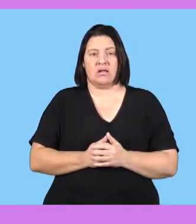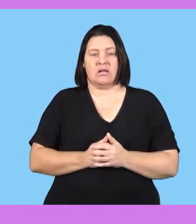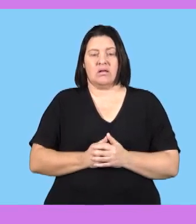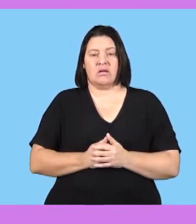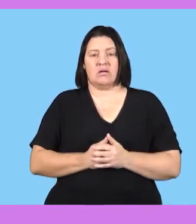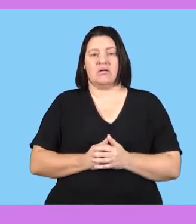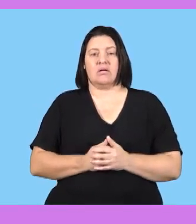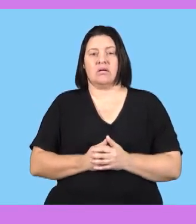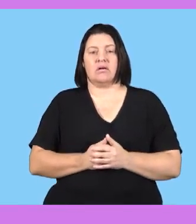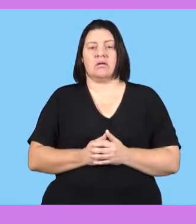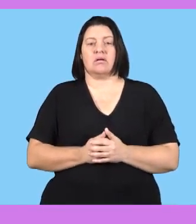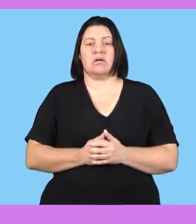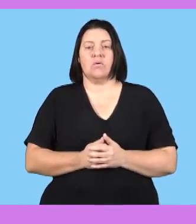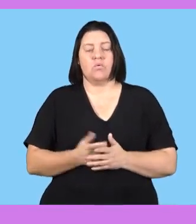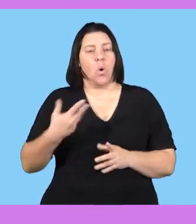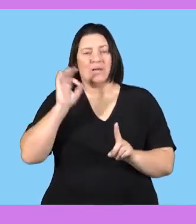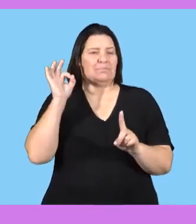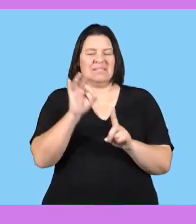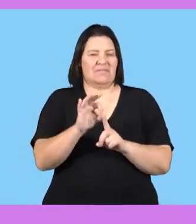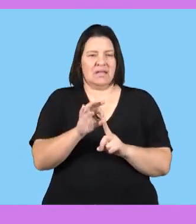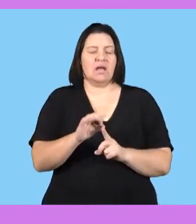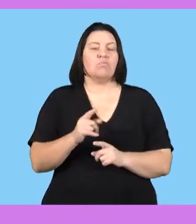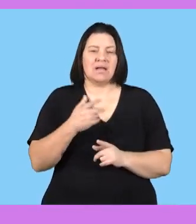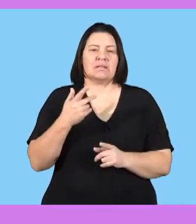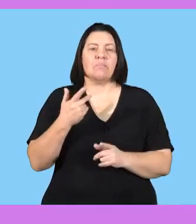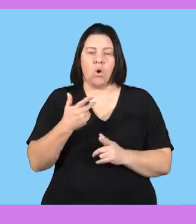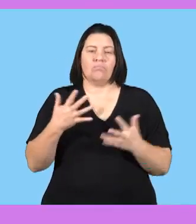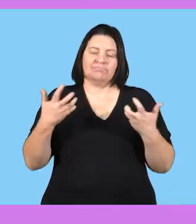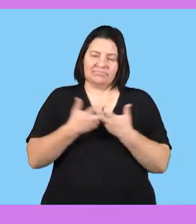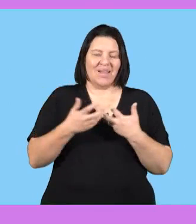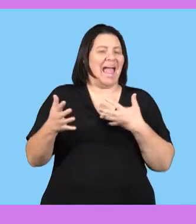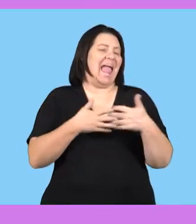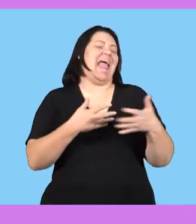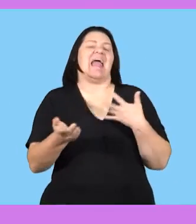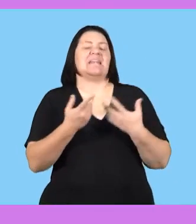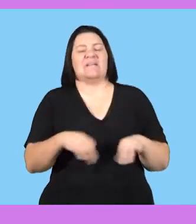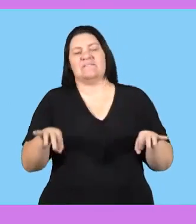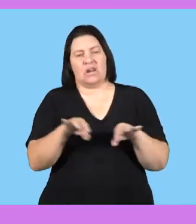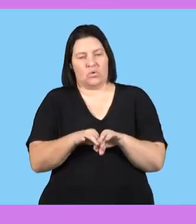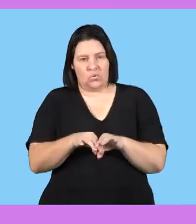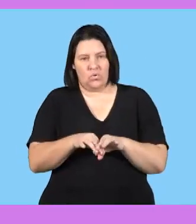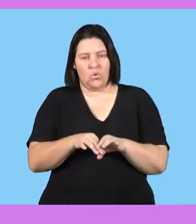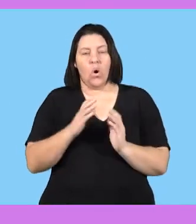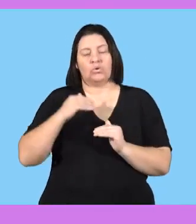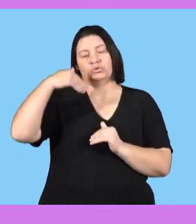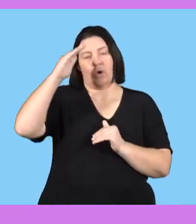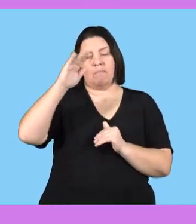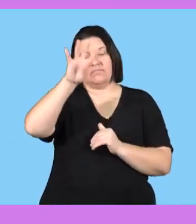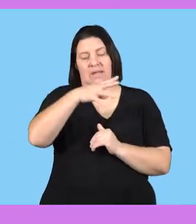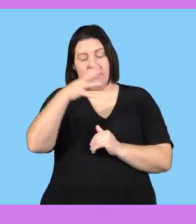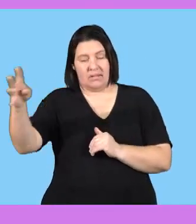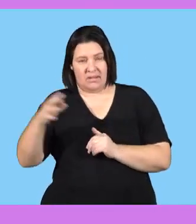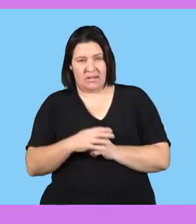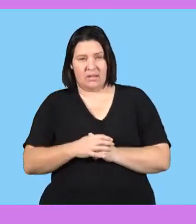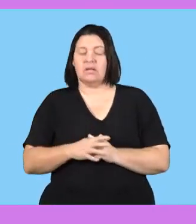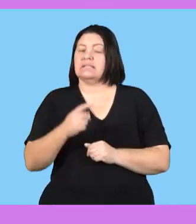we don't become specific, because this should be suitable for any value on the top of